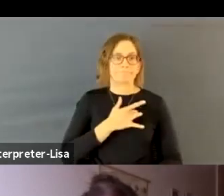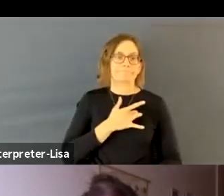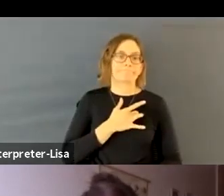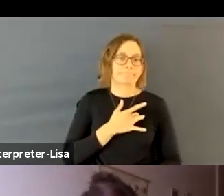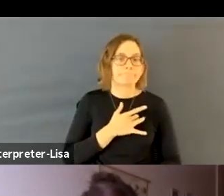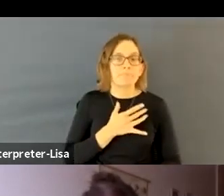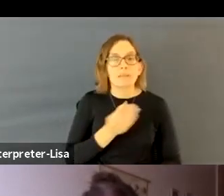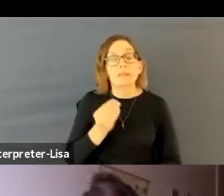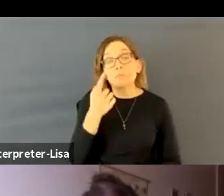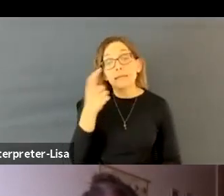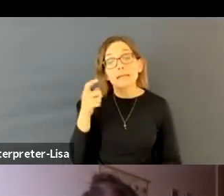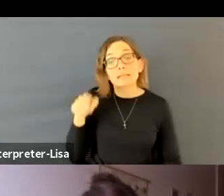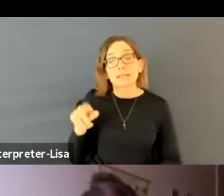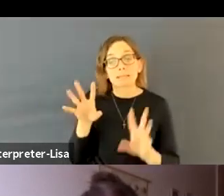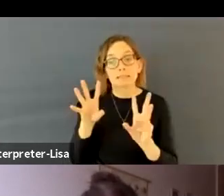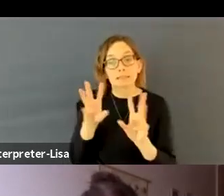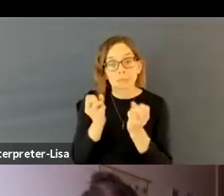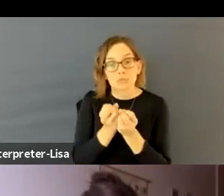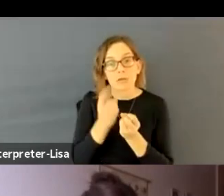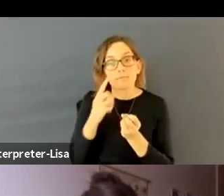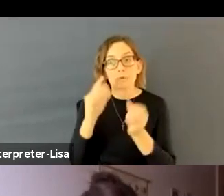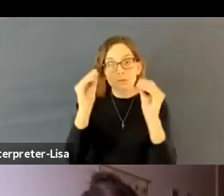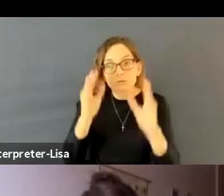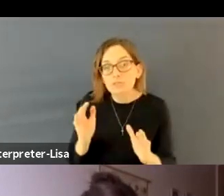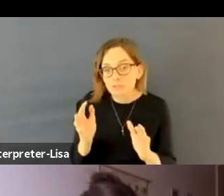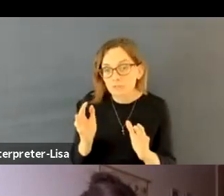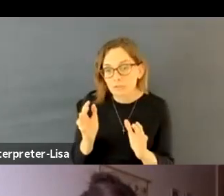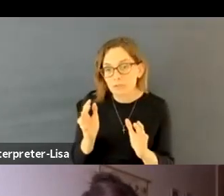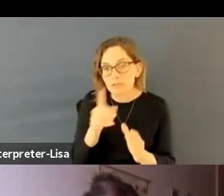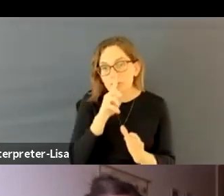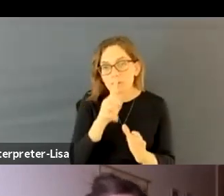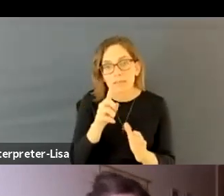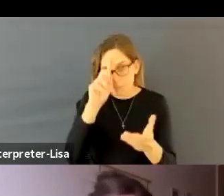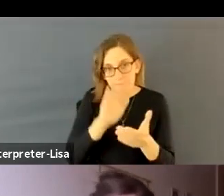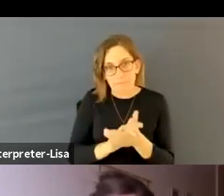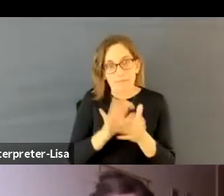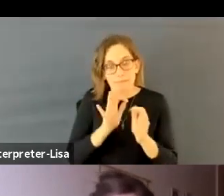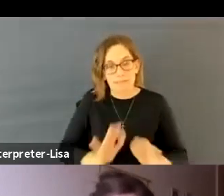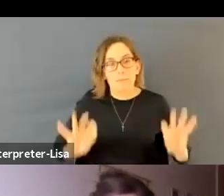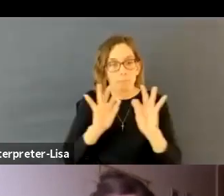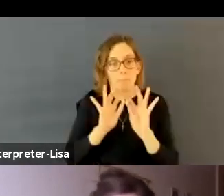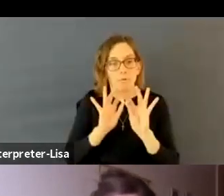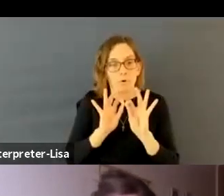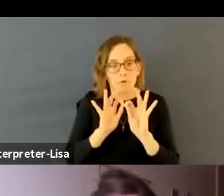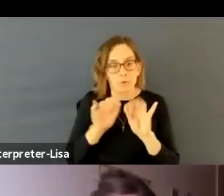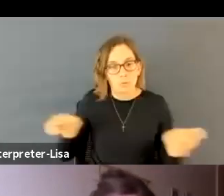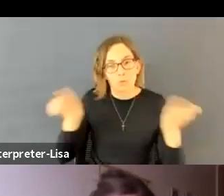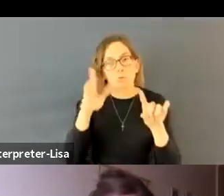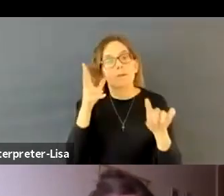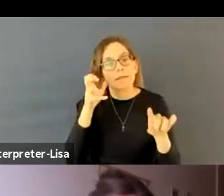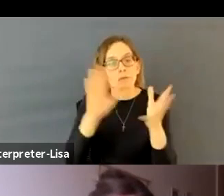And because this is a session for instructors, we really believe that it's important that we're hearing these